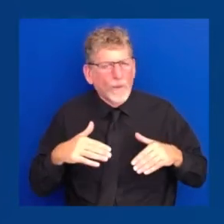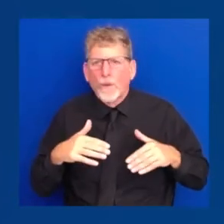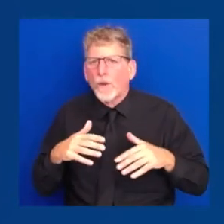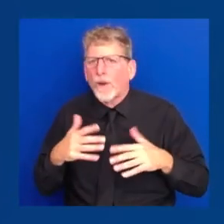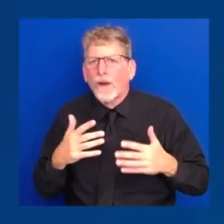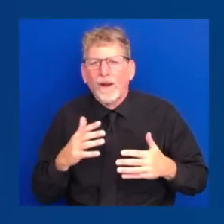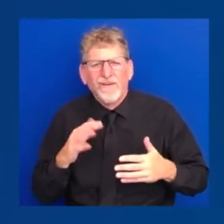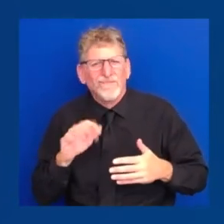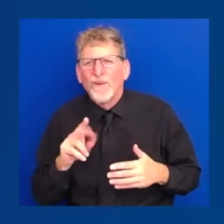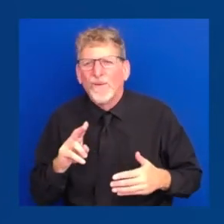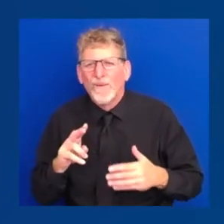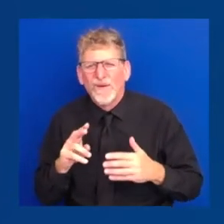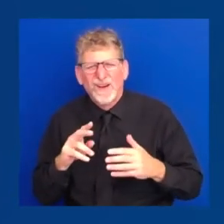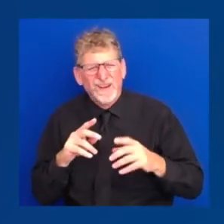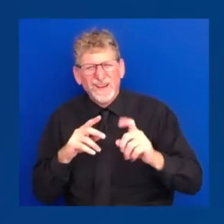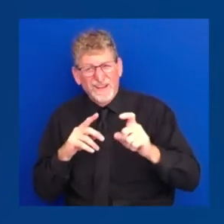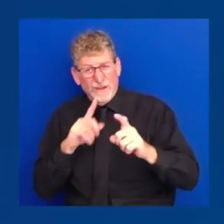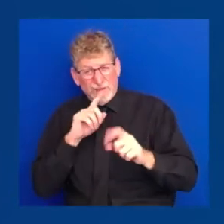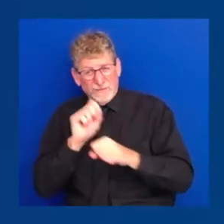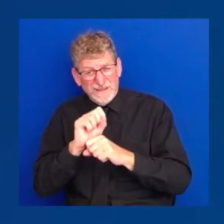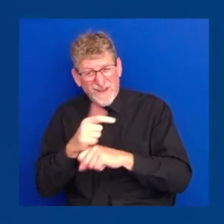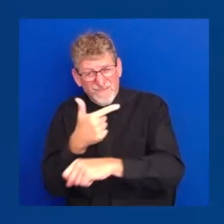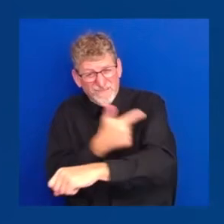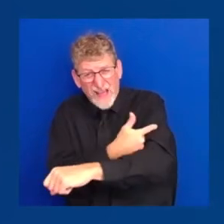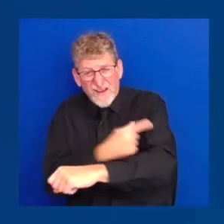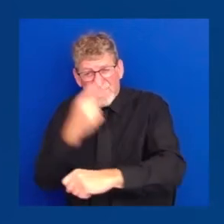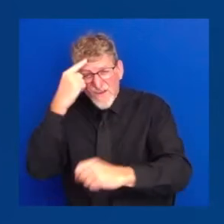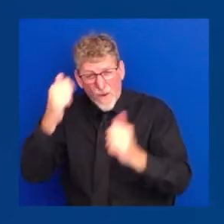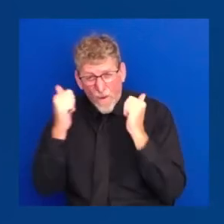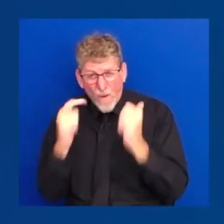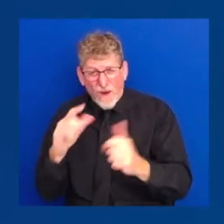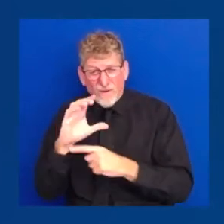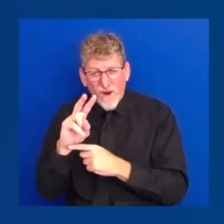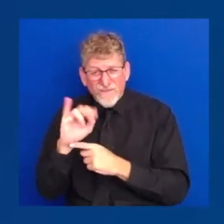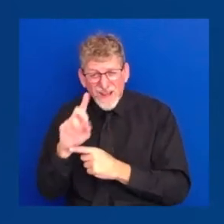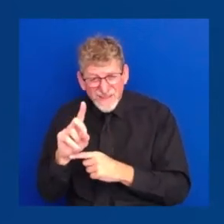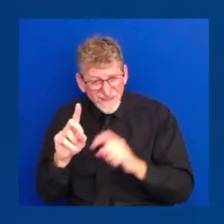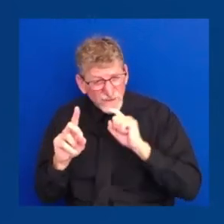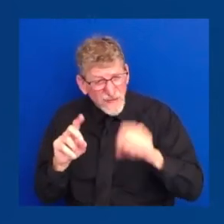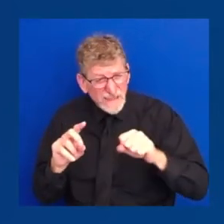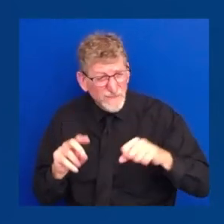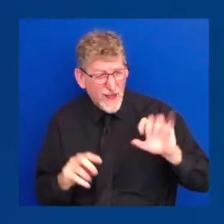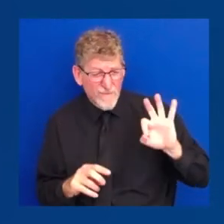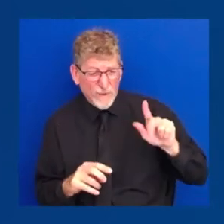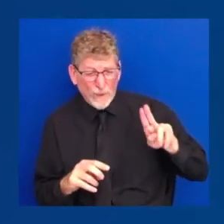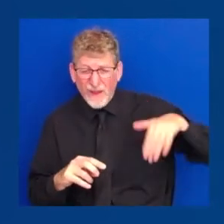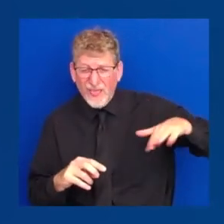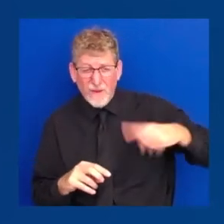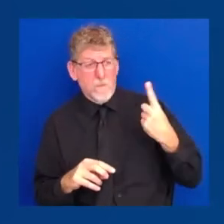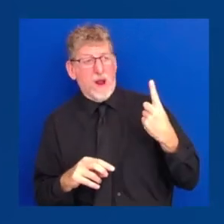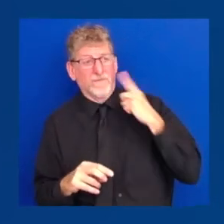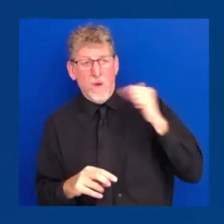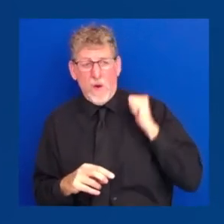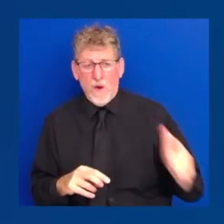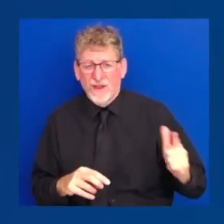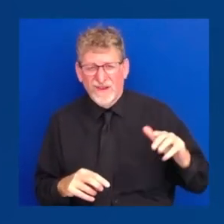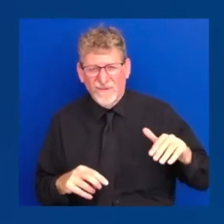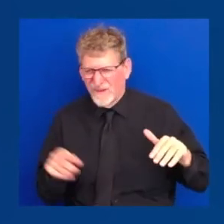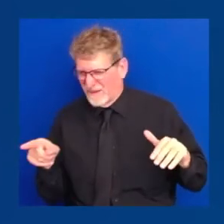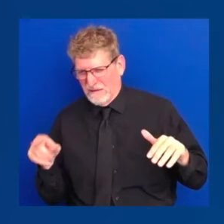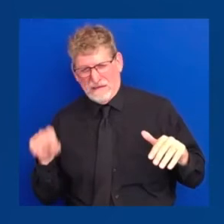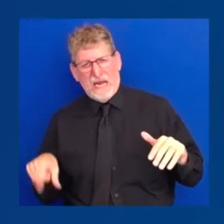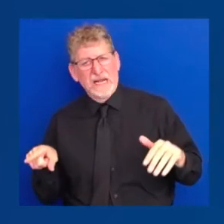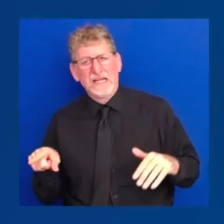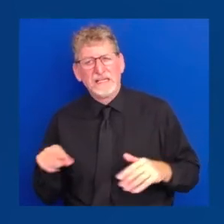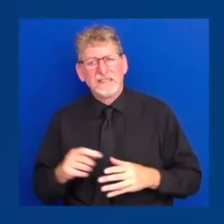Cheryl, that the qualitative, how these cases are in February or March of 2022 is just very different than